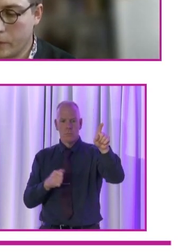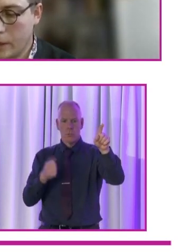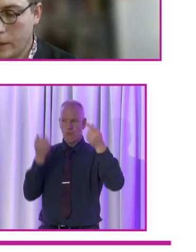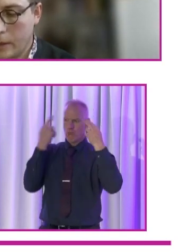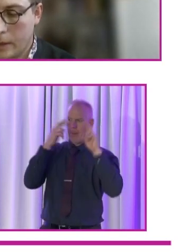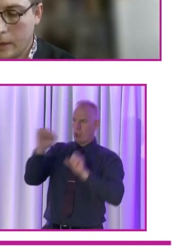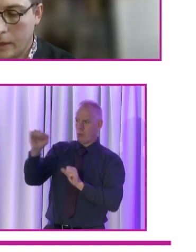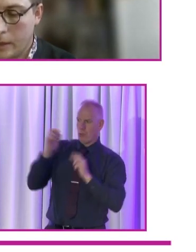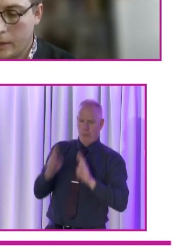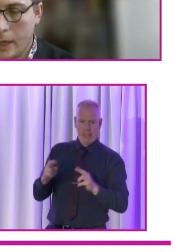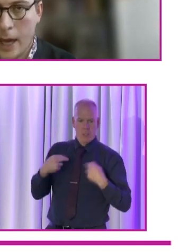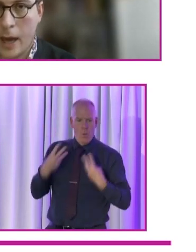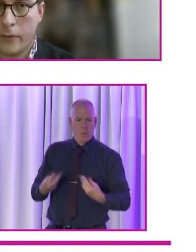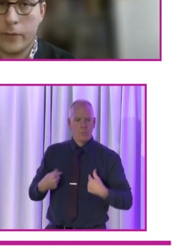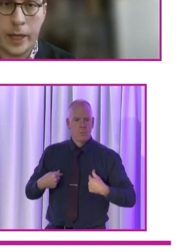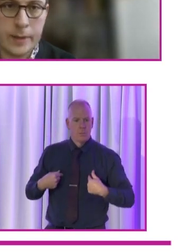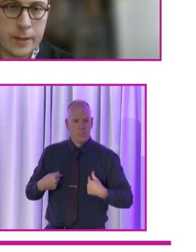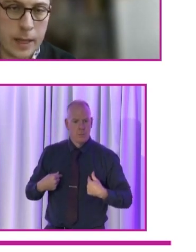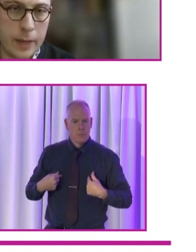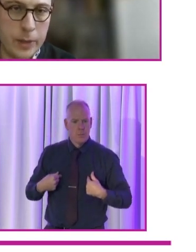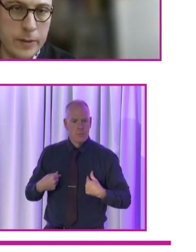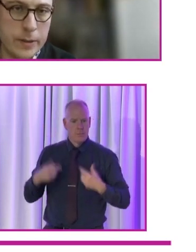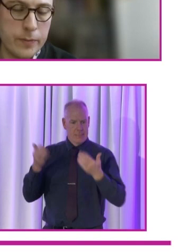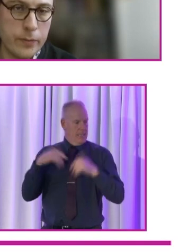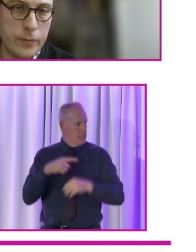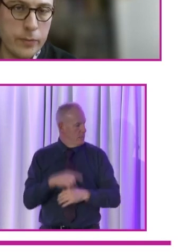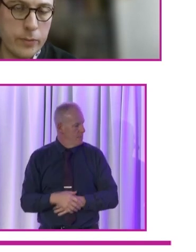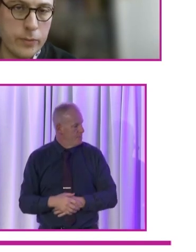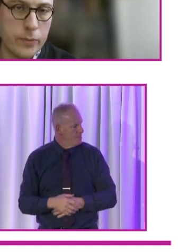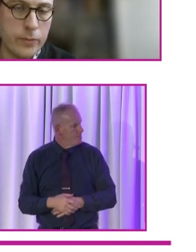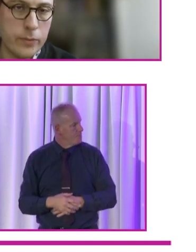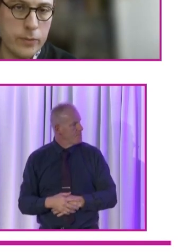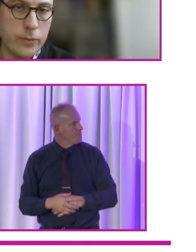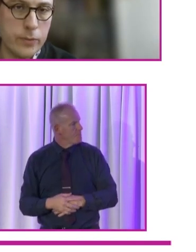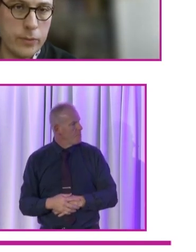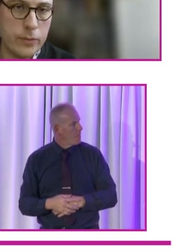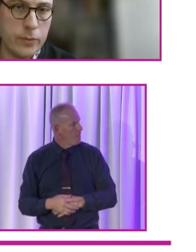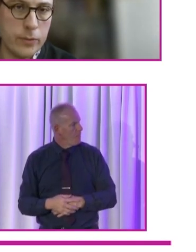rights. They have, next slide, please.